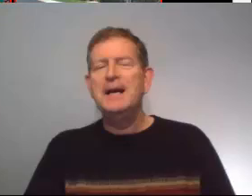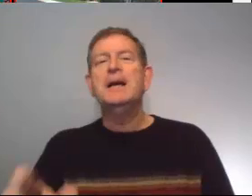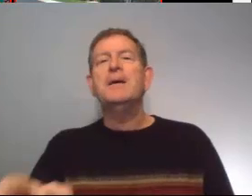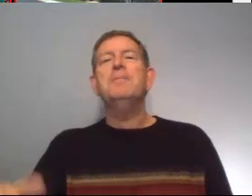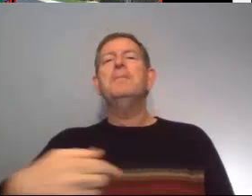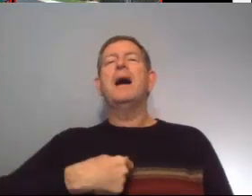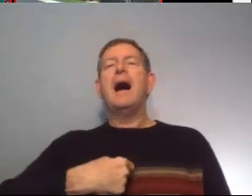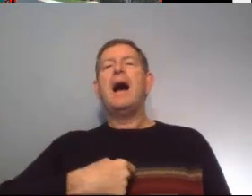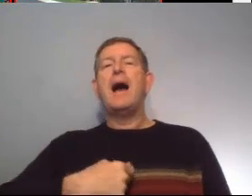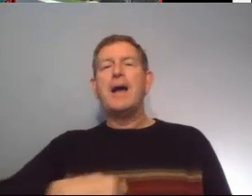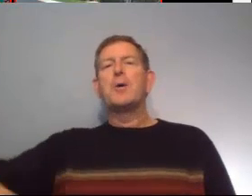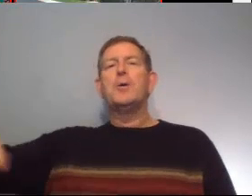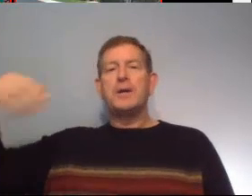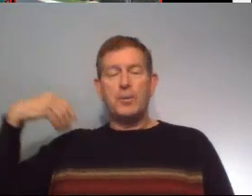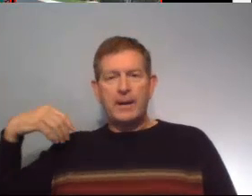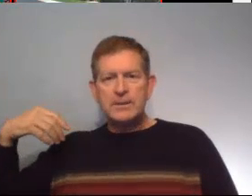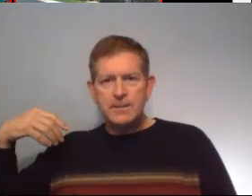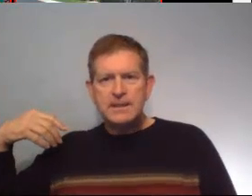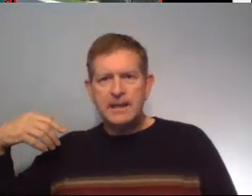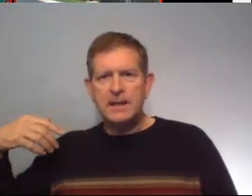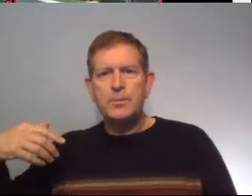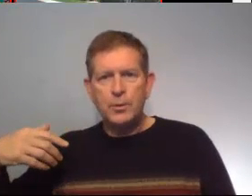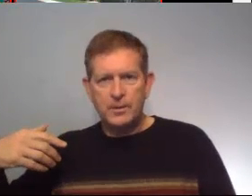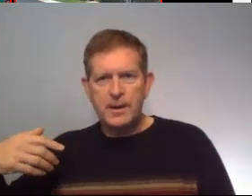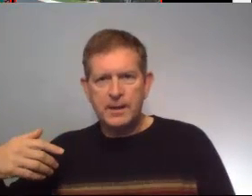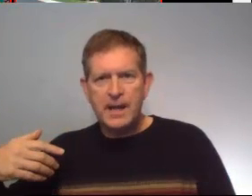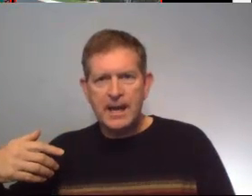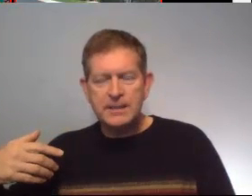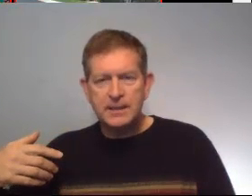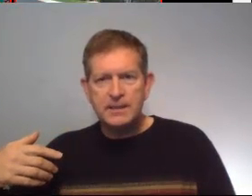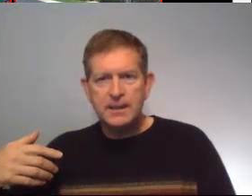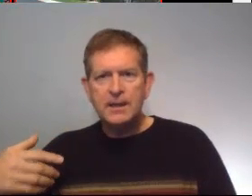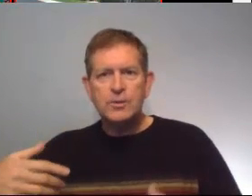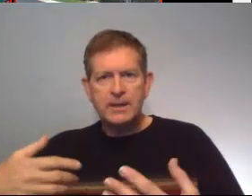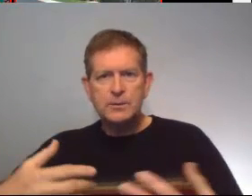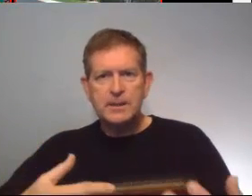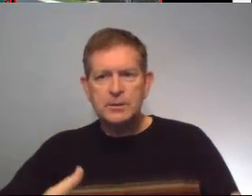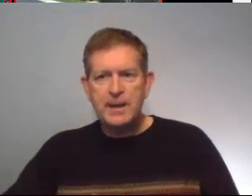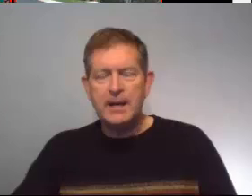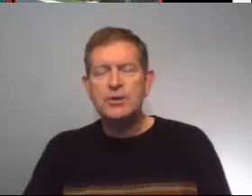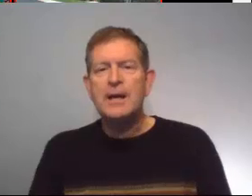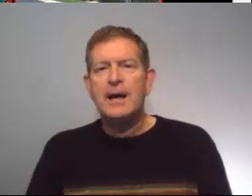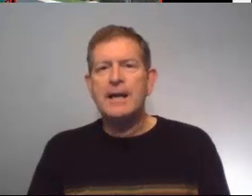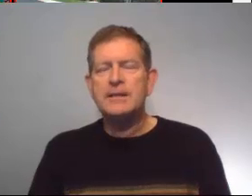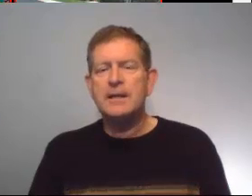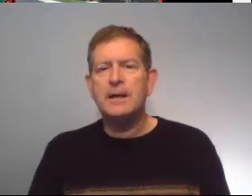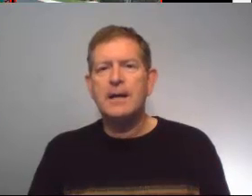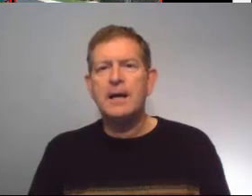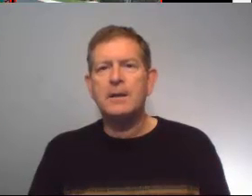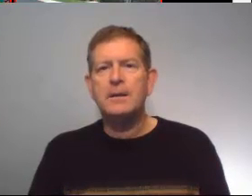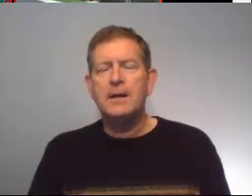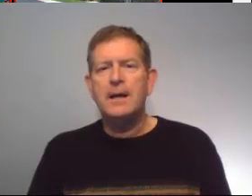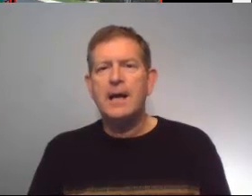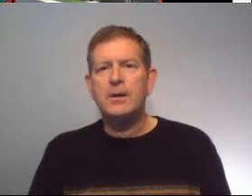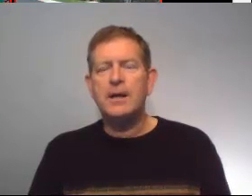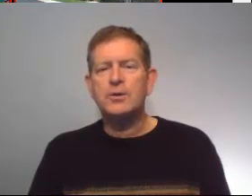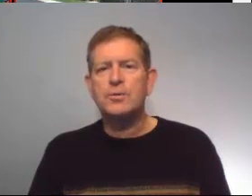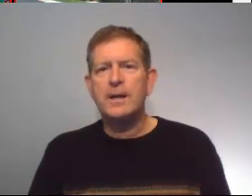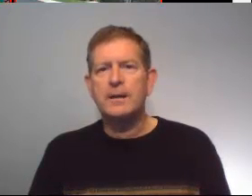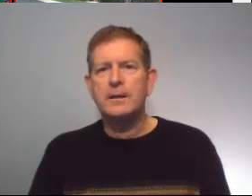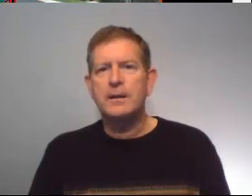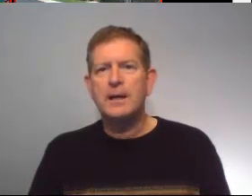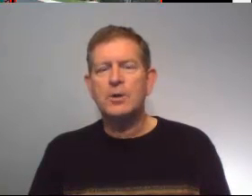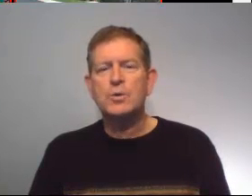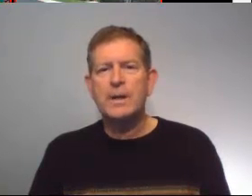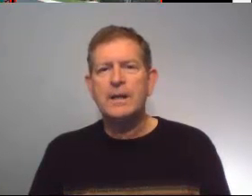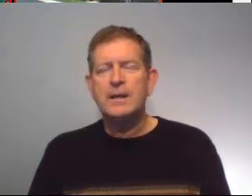this, but earlier when I was imitating a poor American accent, trying to speak Spanish, I say el